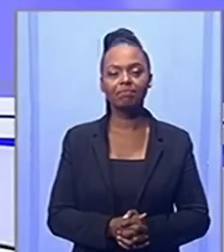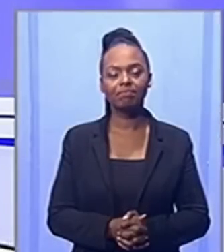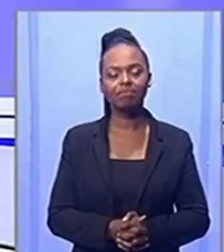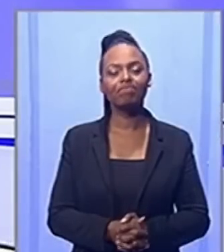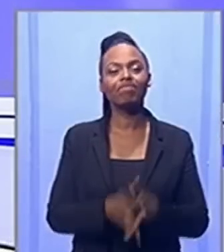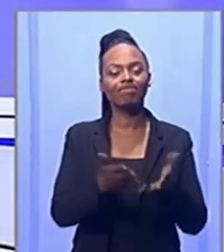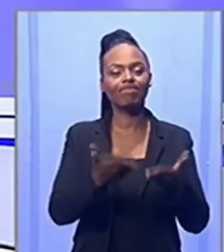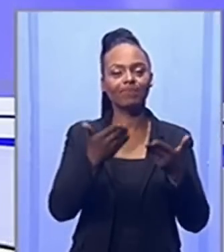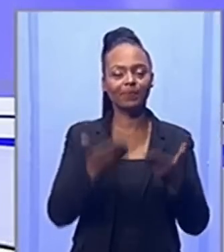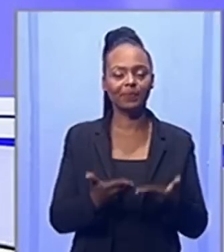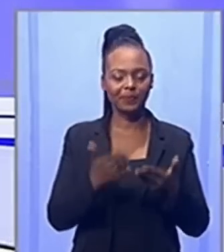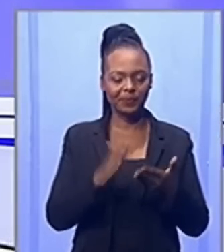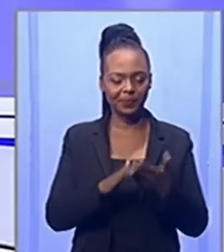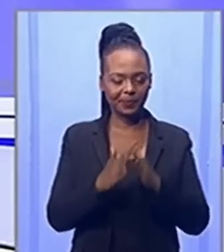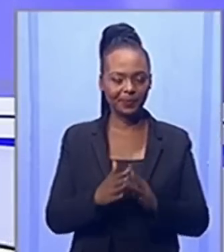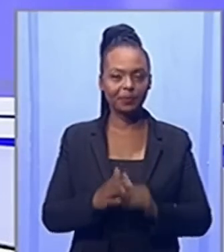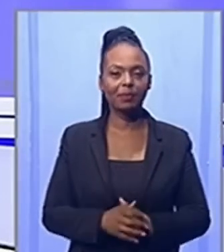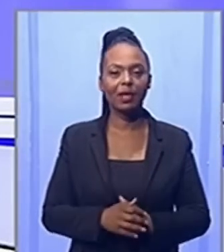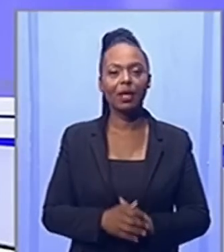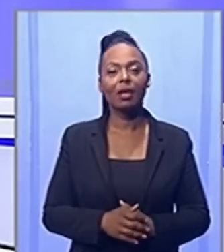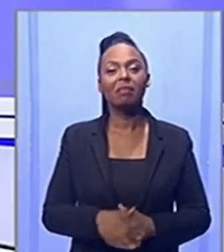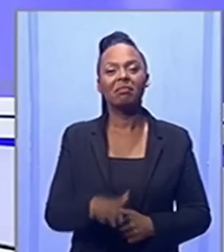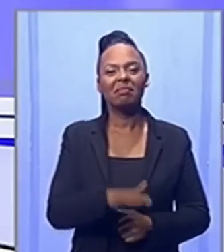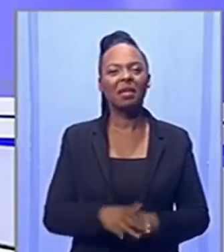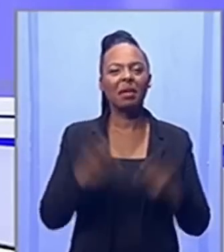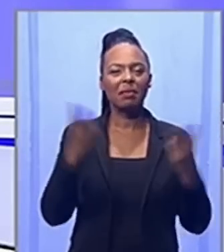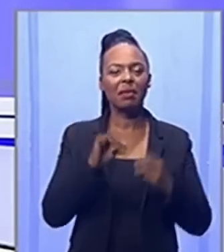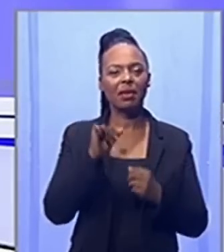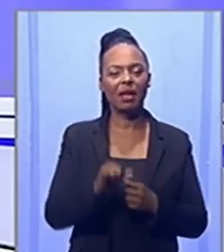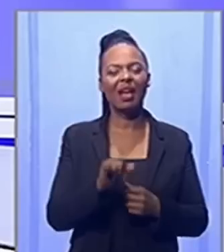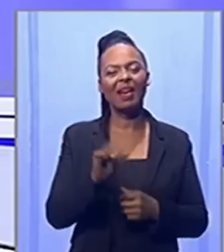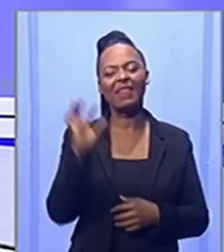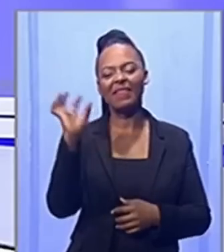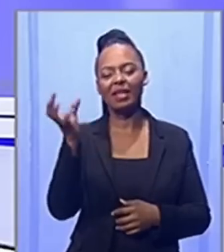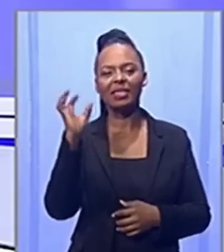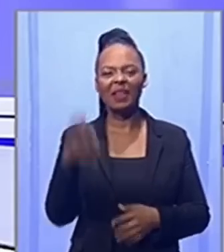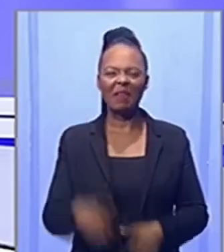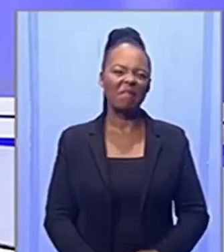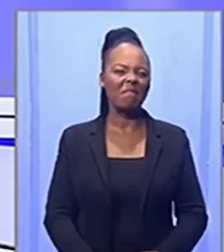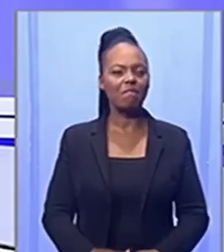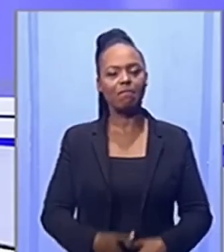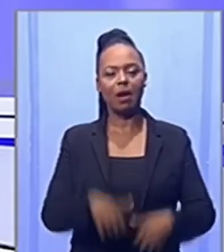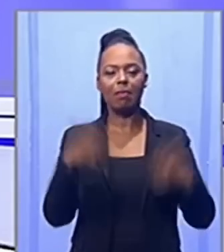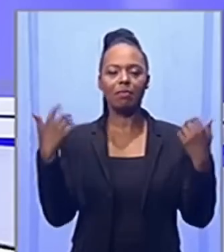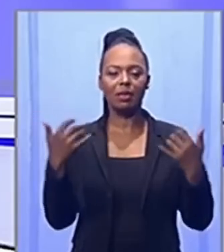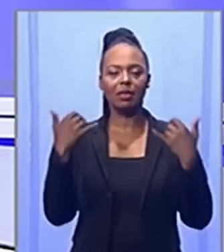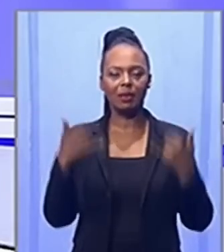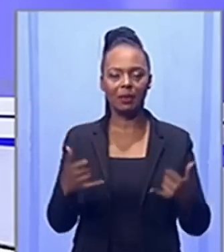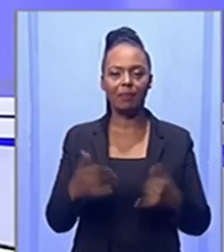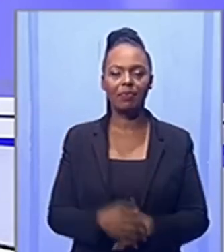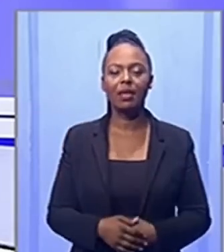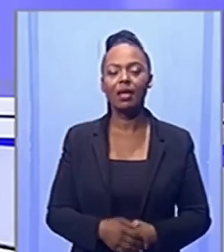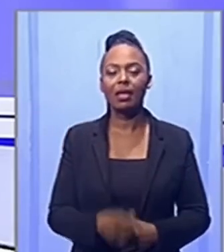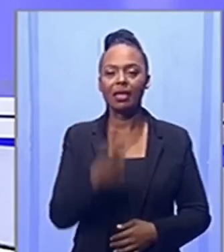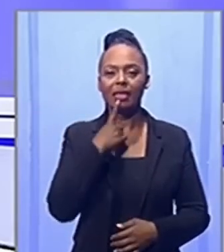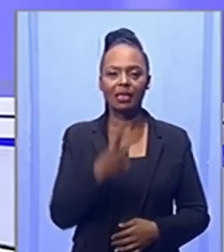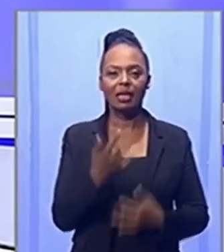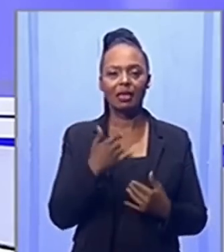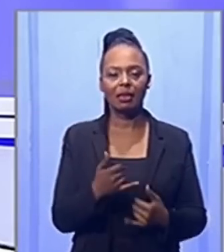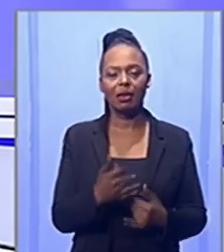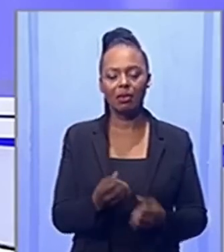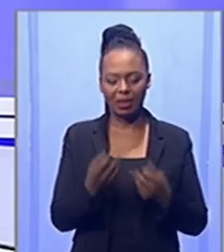Harbela ro amhele mohi ba ahi ba halifileng ba Kroonstad Free State ba kwetse di heke tsa masepala wa Moqhaka Maokeng le mo ba tsekang hore ba selwe